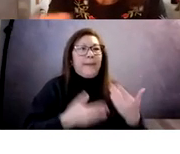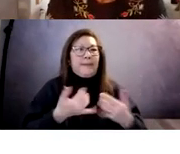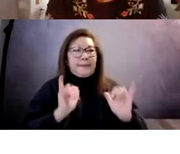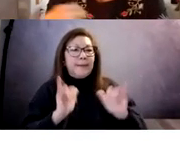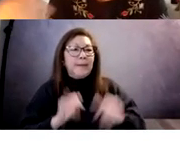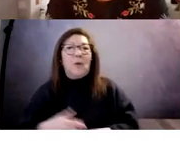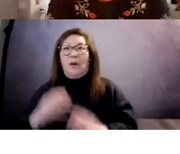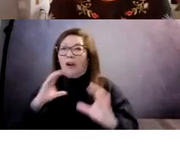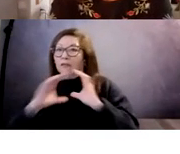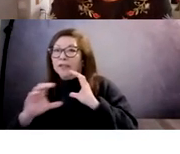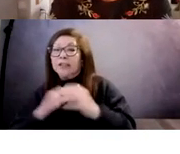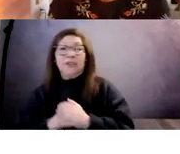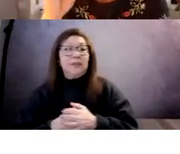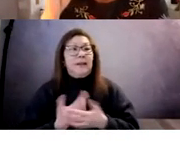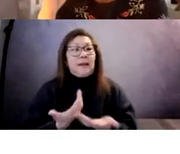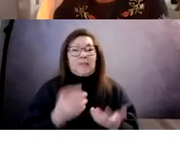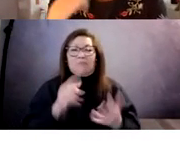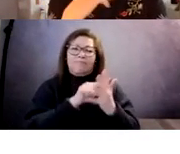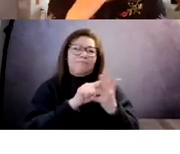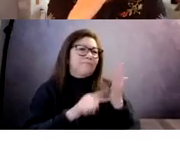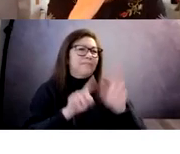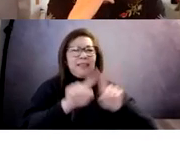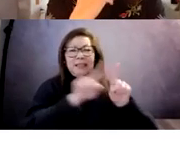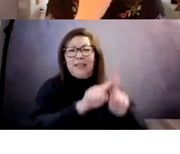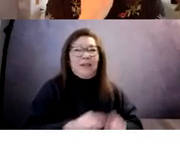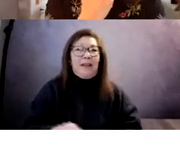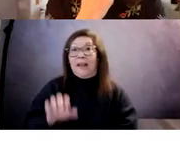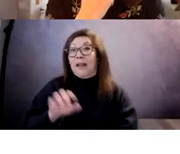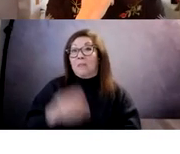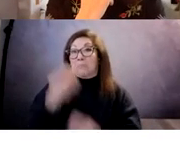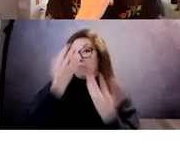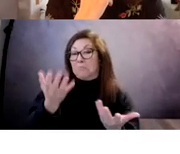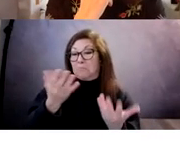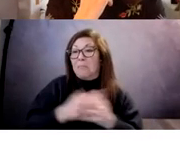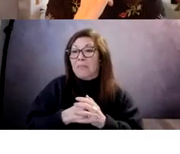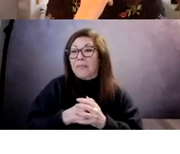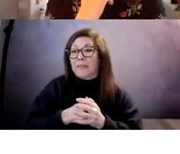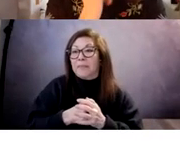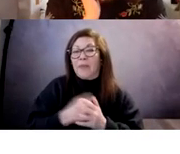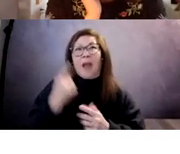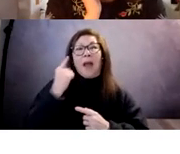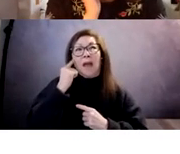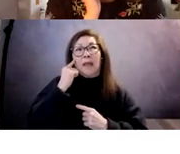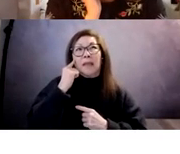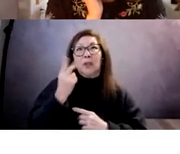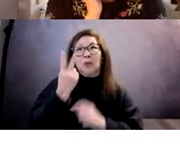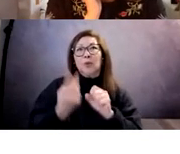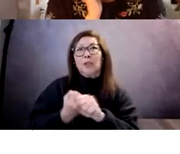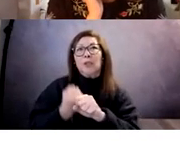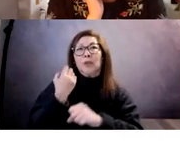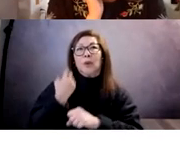conversation. It can take many forms. Just like an FYI, I think it was 2 years ago,